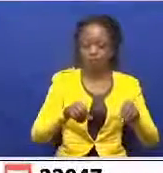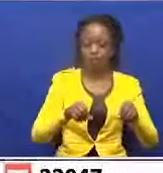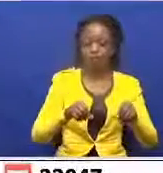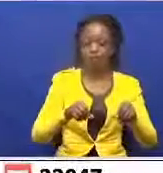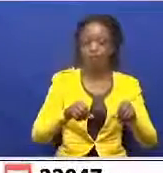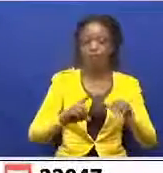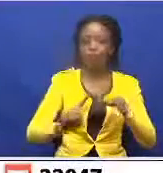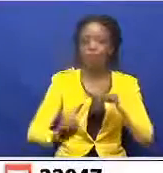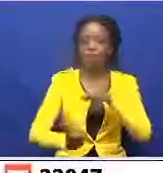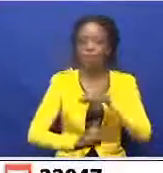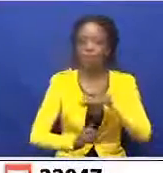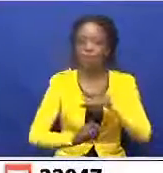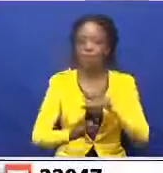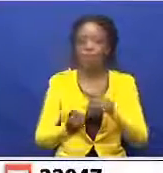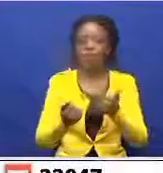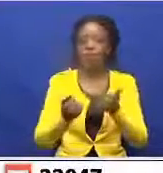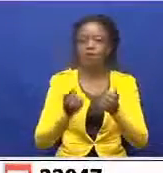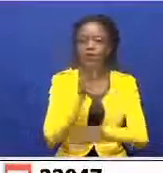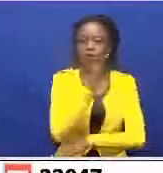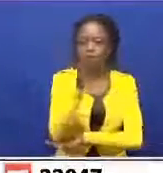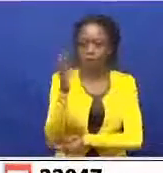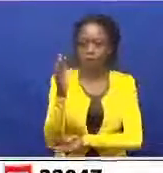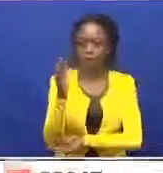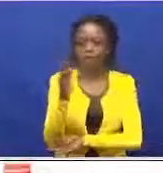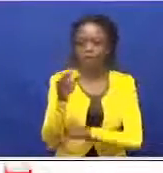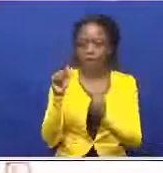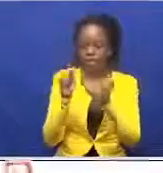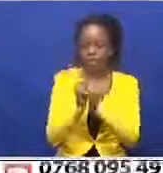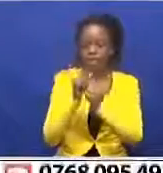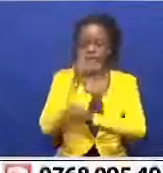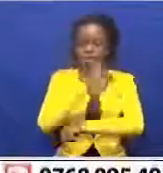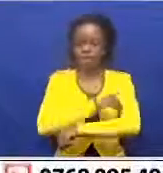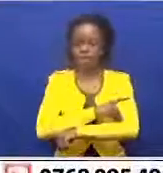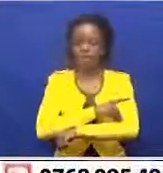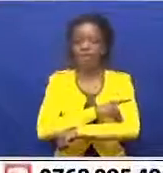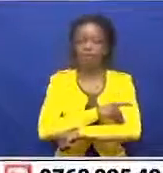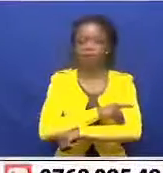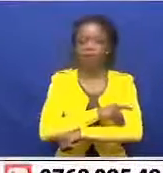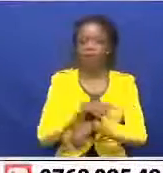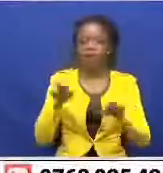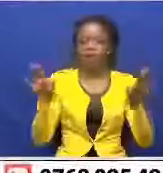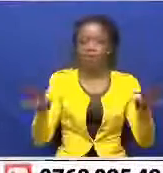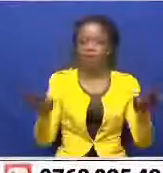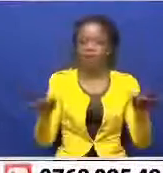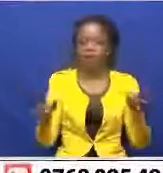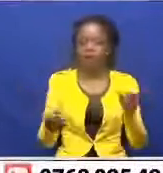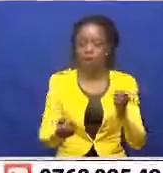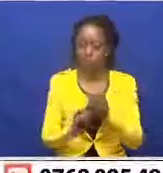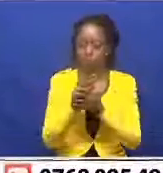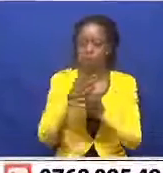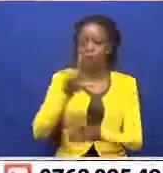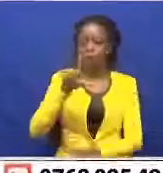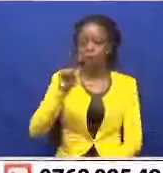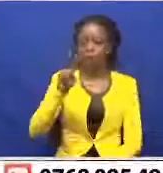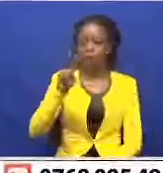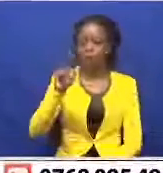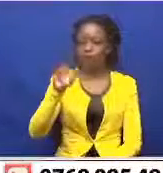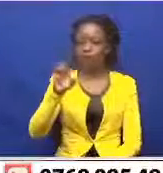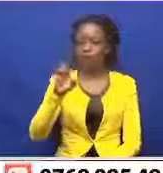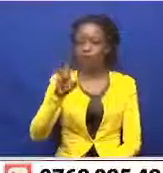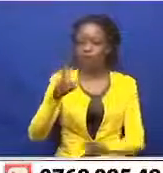of Environment and Forestry. In the 10 days the black soldier fly is at larvae stage, it is known to